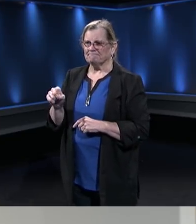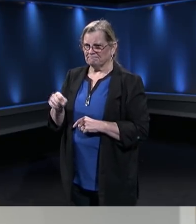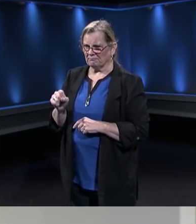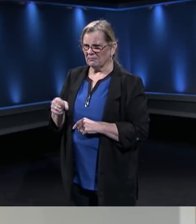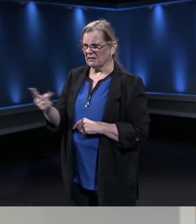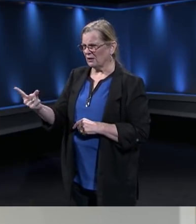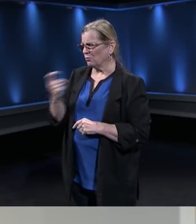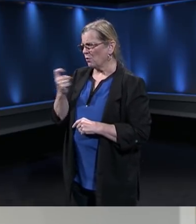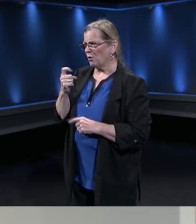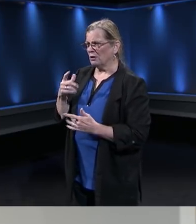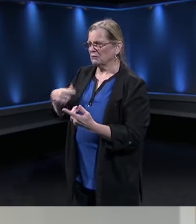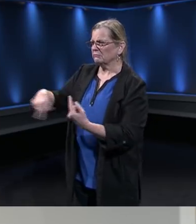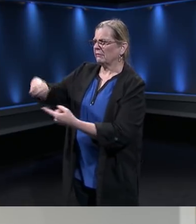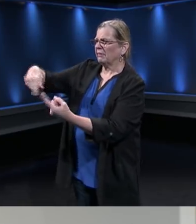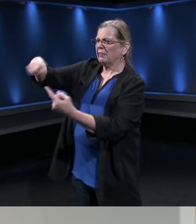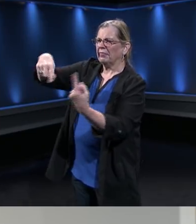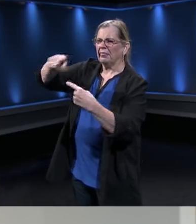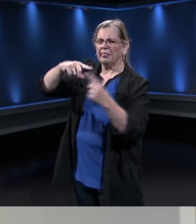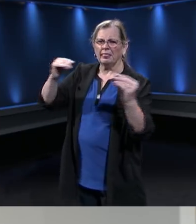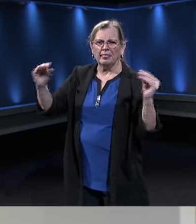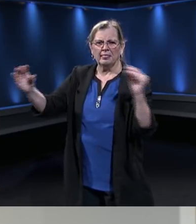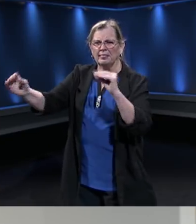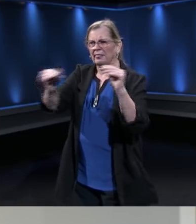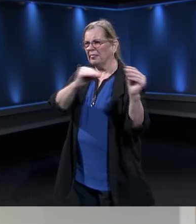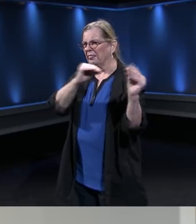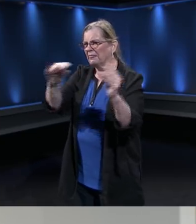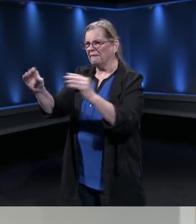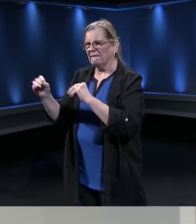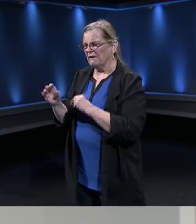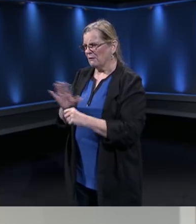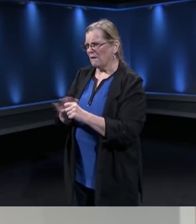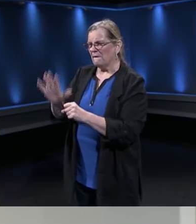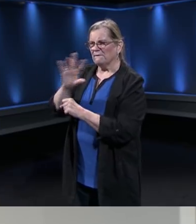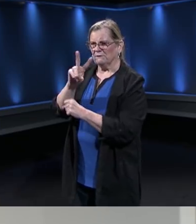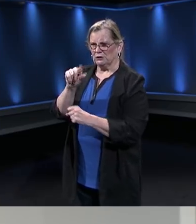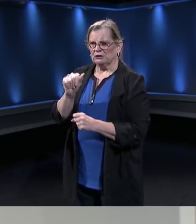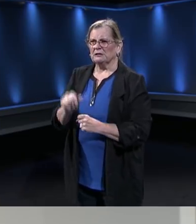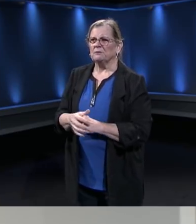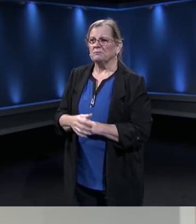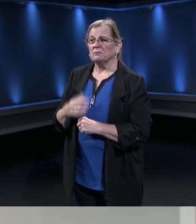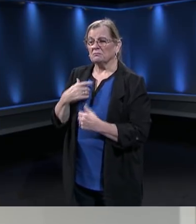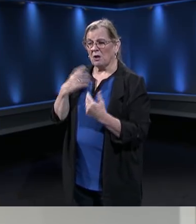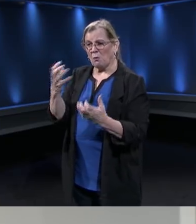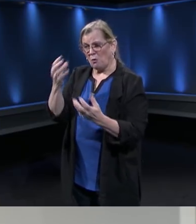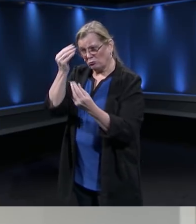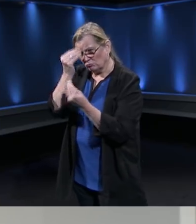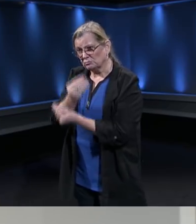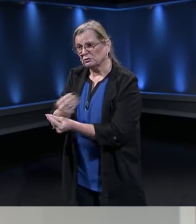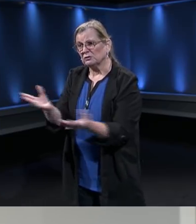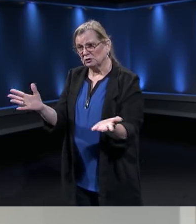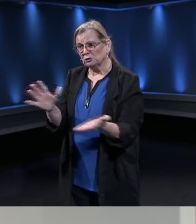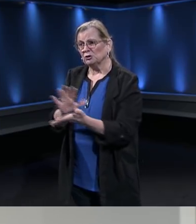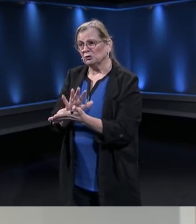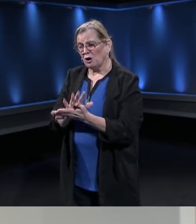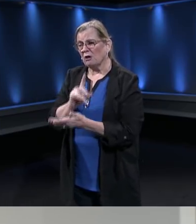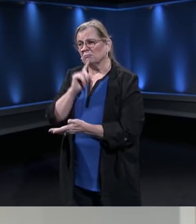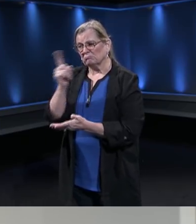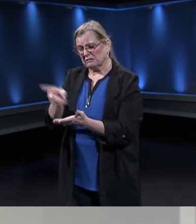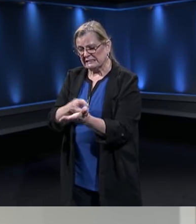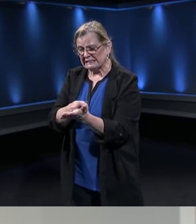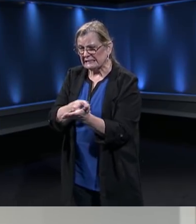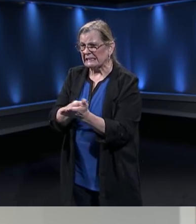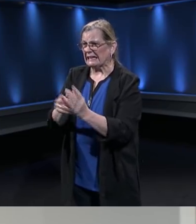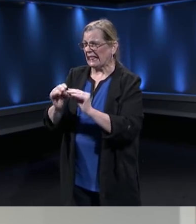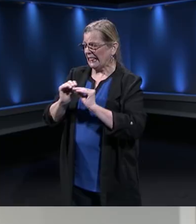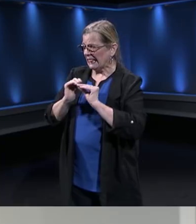around the region and around the Commonwealth of Virginia. I want to say to this community quite clearly today, the decision that